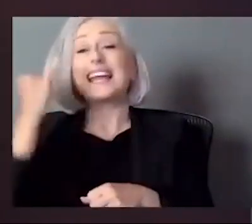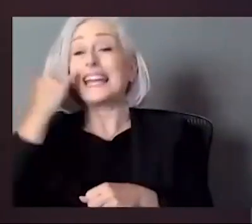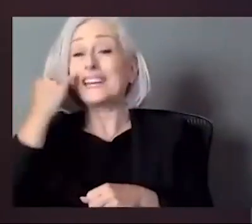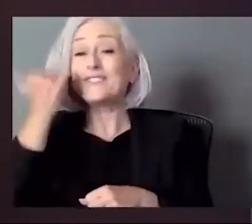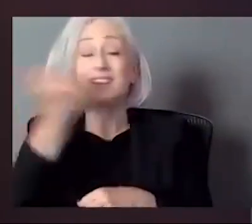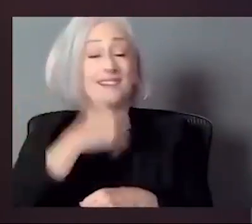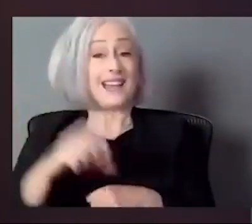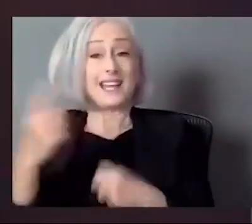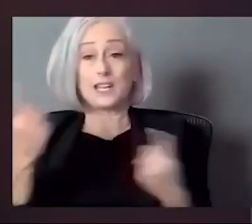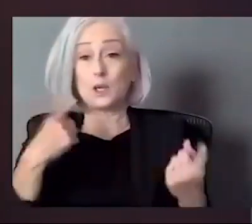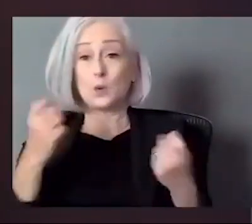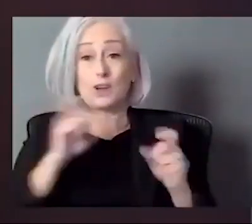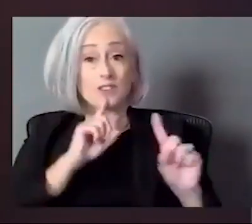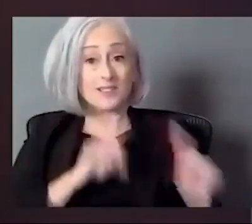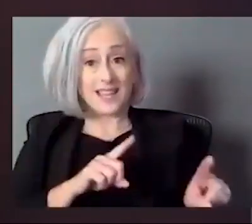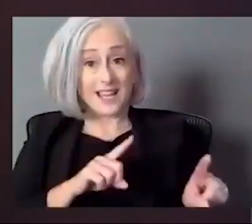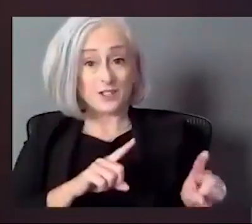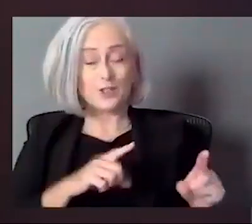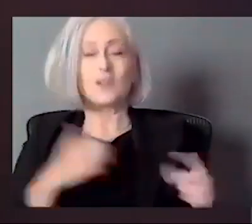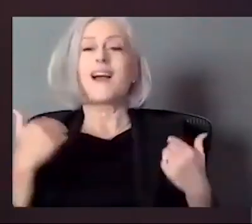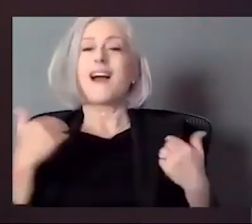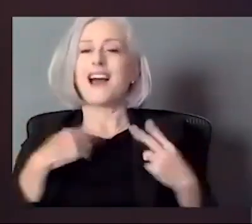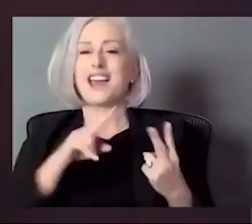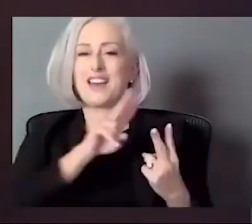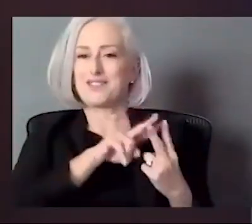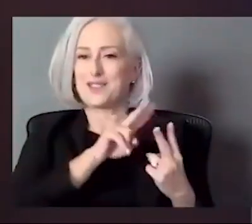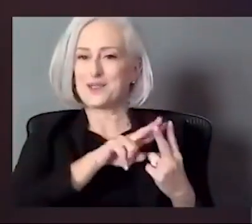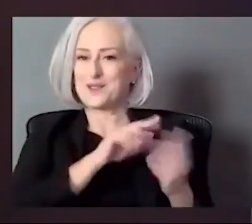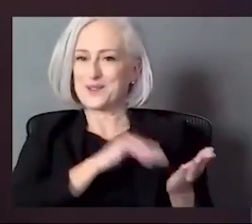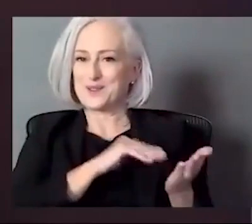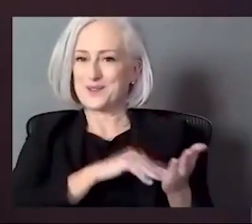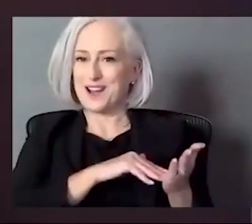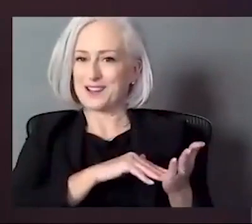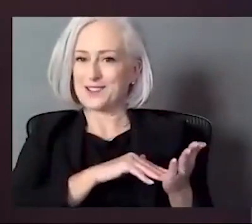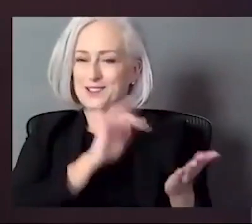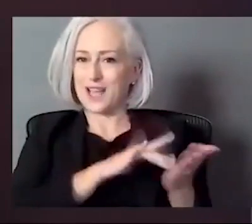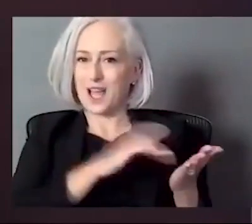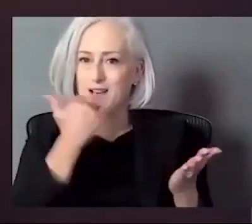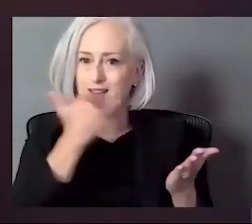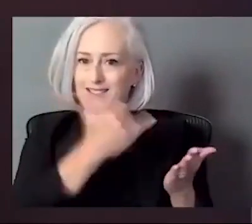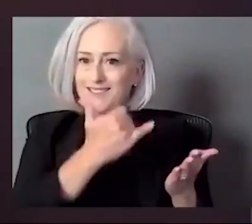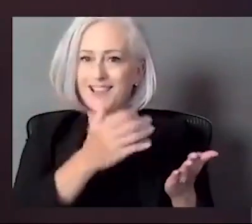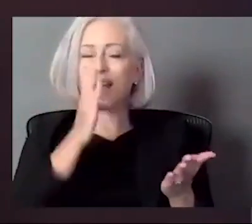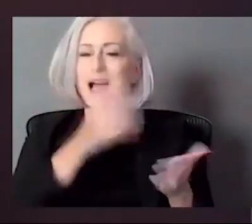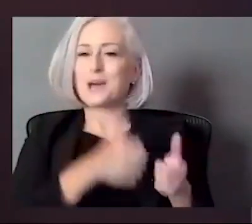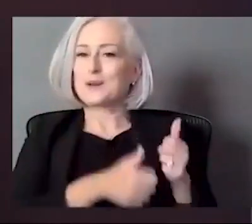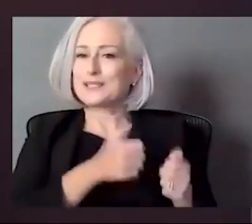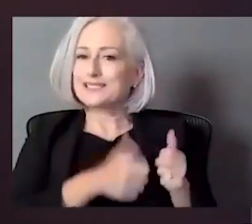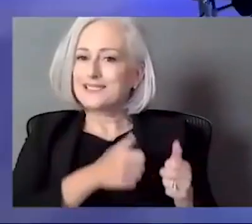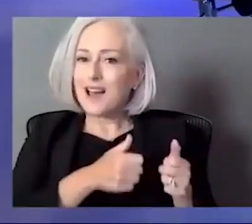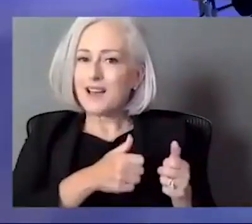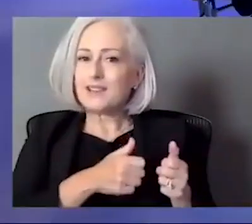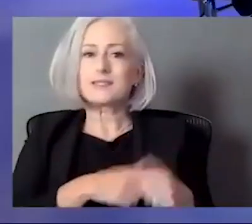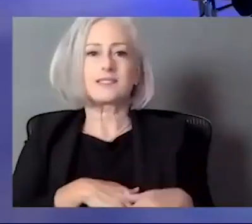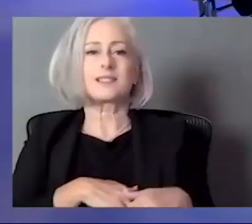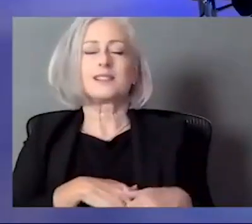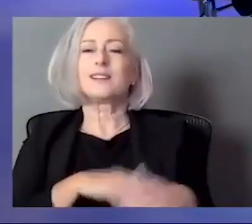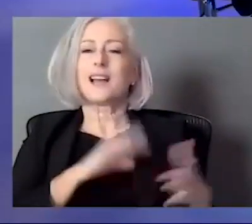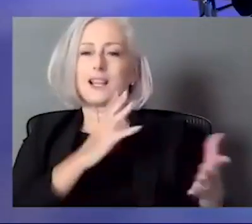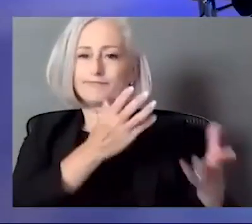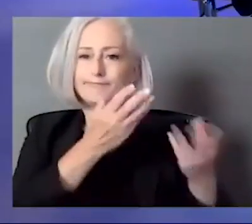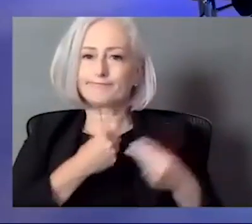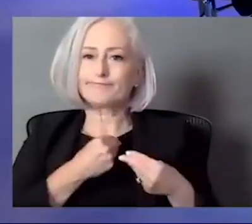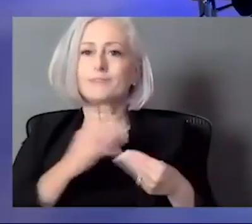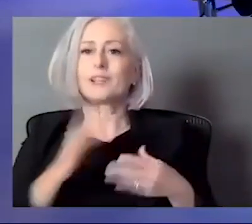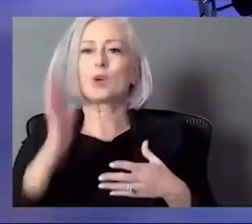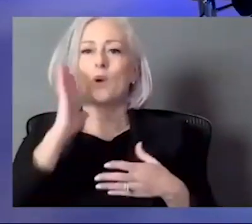from one of these two guys, I have them on speed dial. I have them in my phone. I will text them day or night if they have a question, And we'll be right how back. your fly fishing